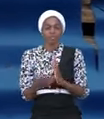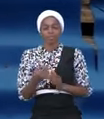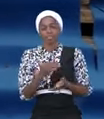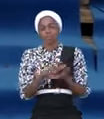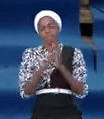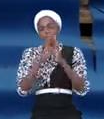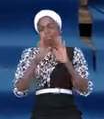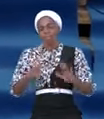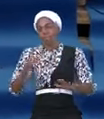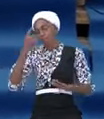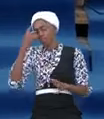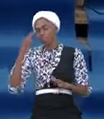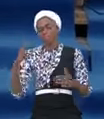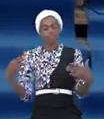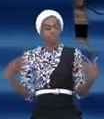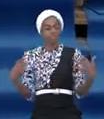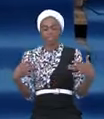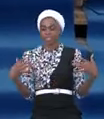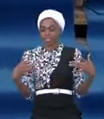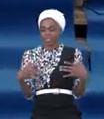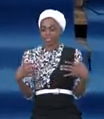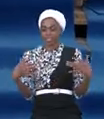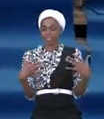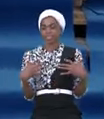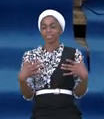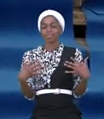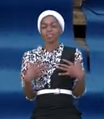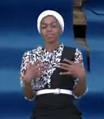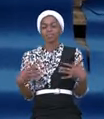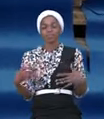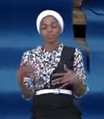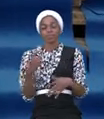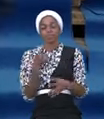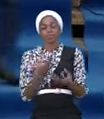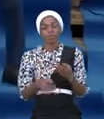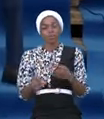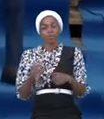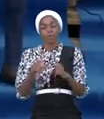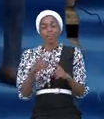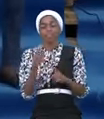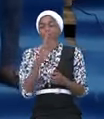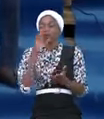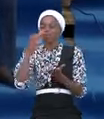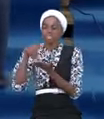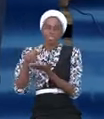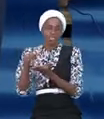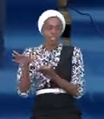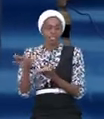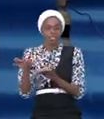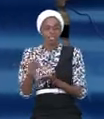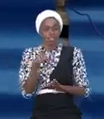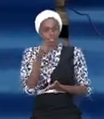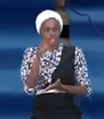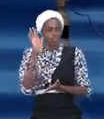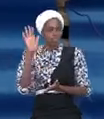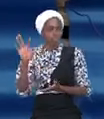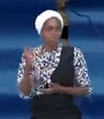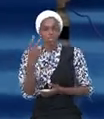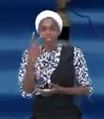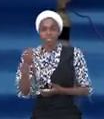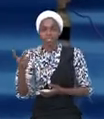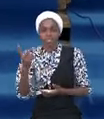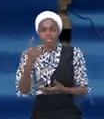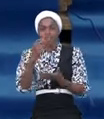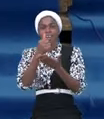There is peace for the dread. Even when you are rejected, you